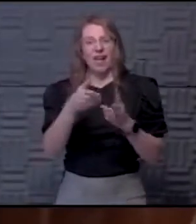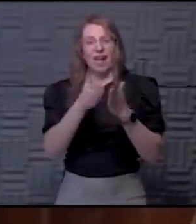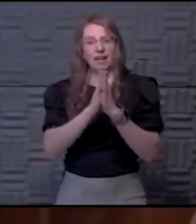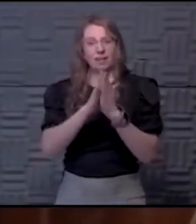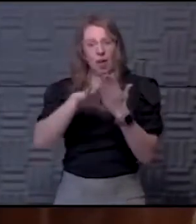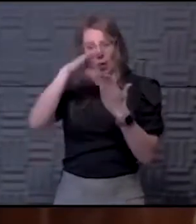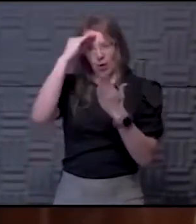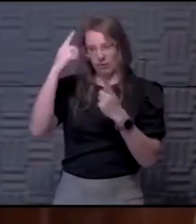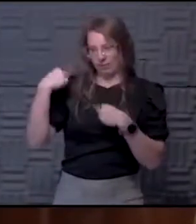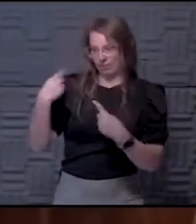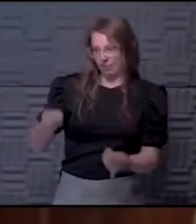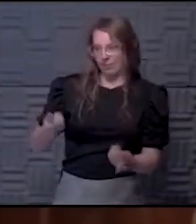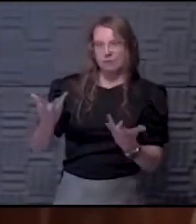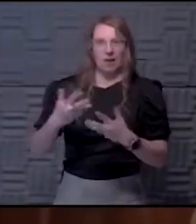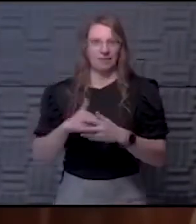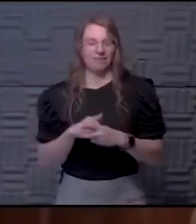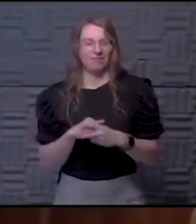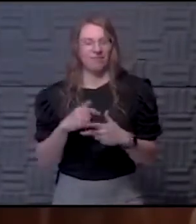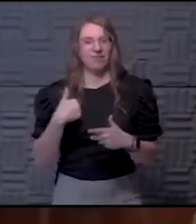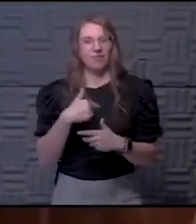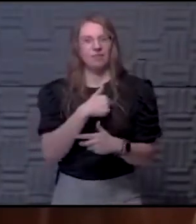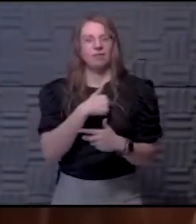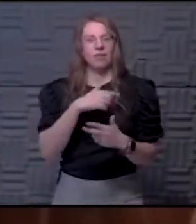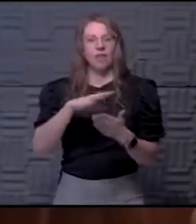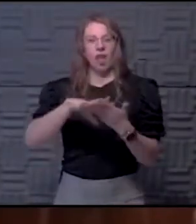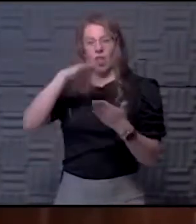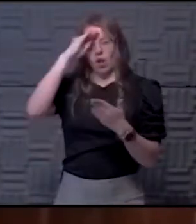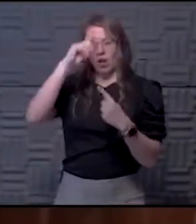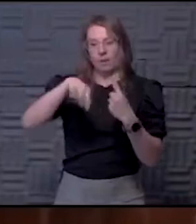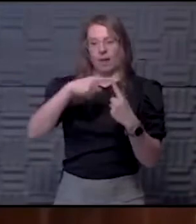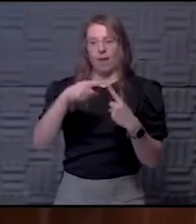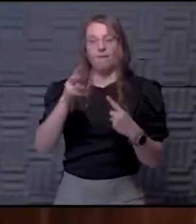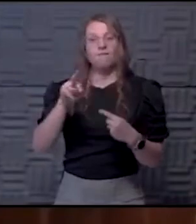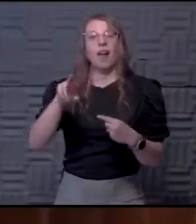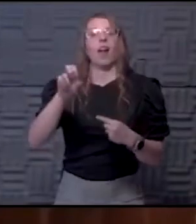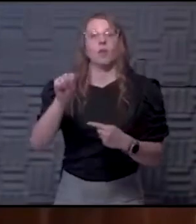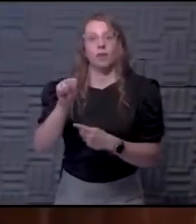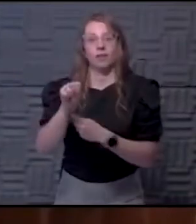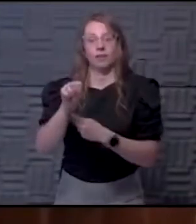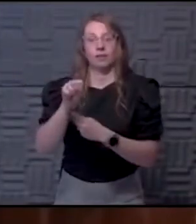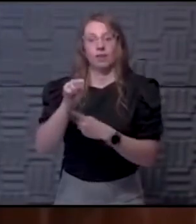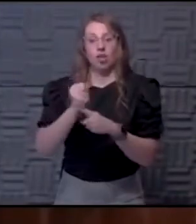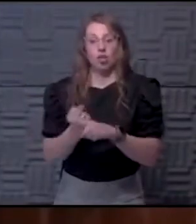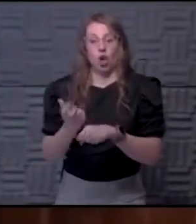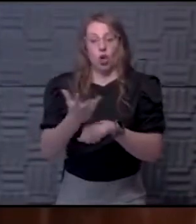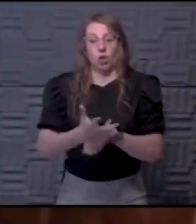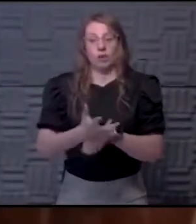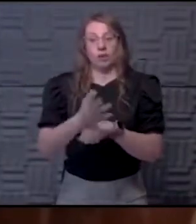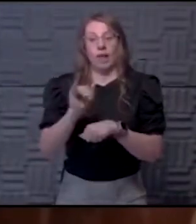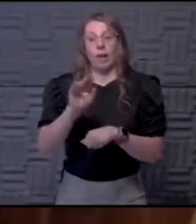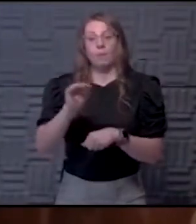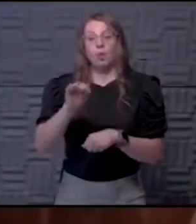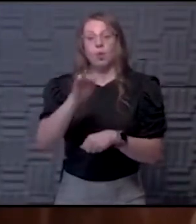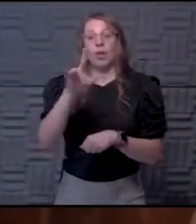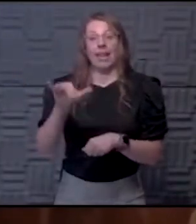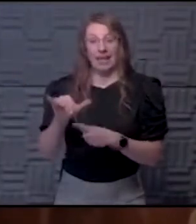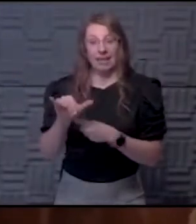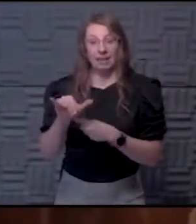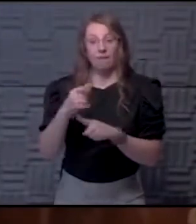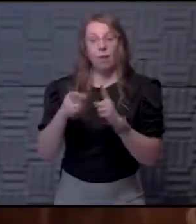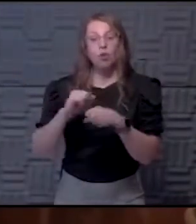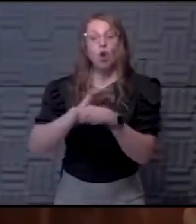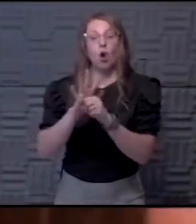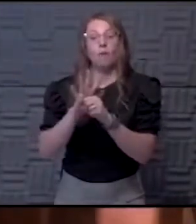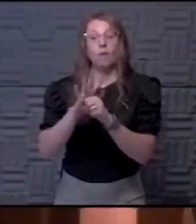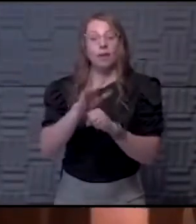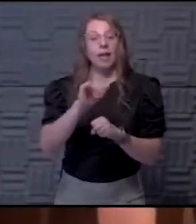learned. What we know about virus-induced immunity with COVID is that the immunity